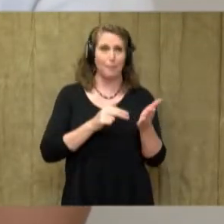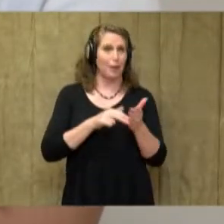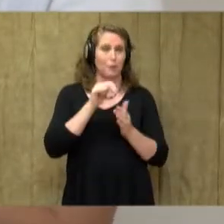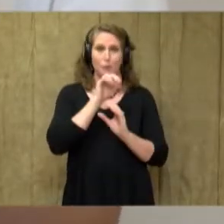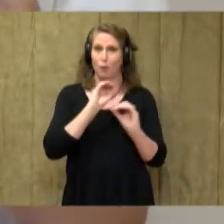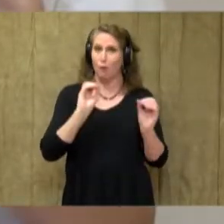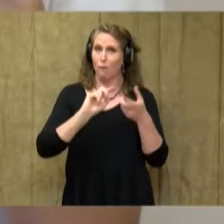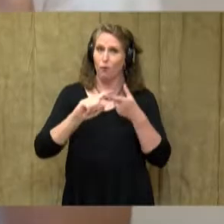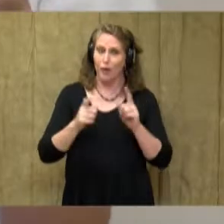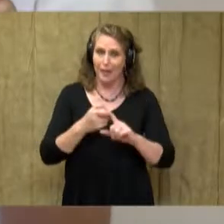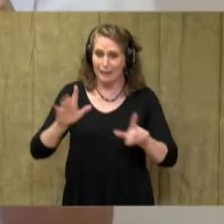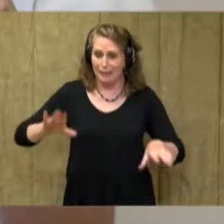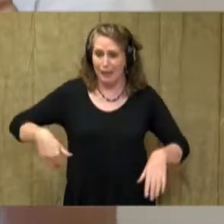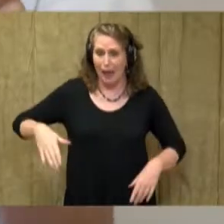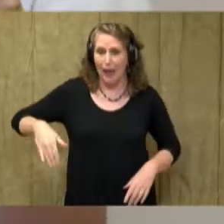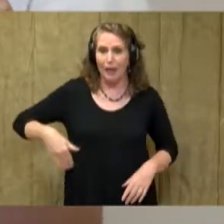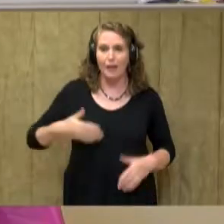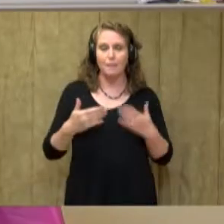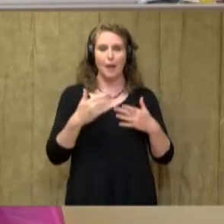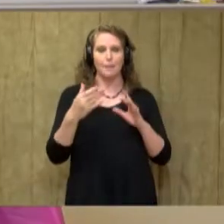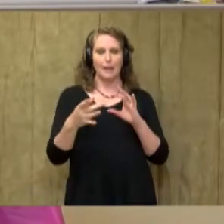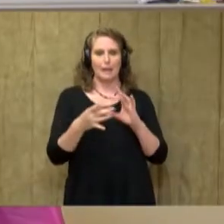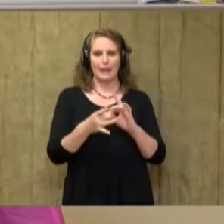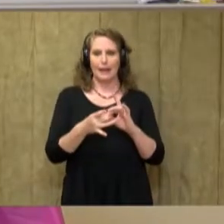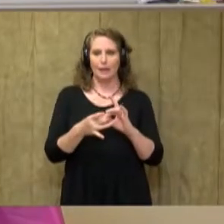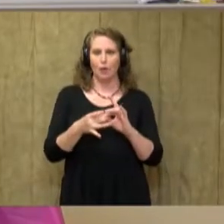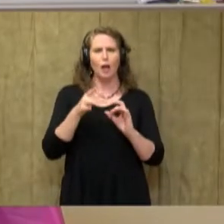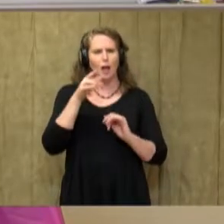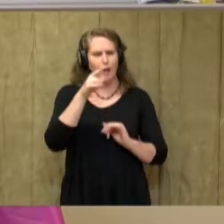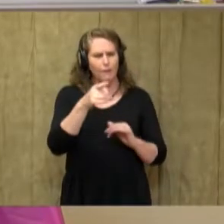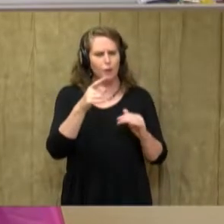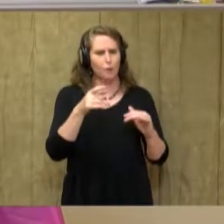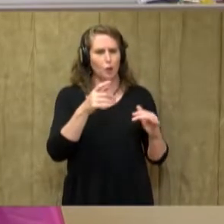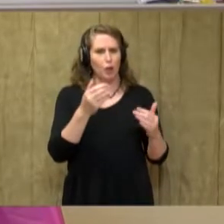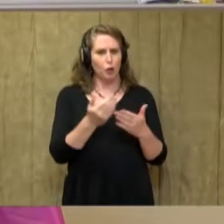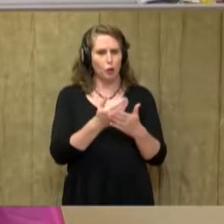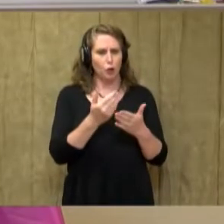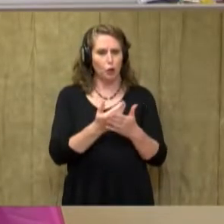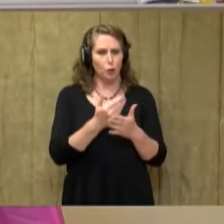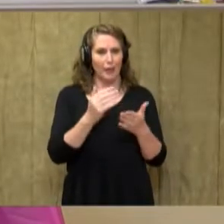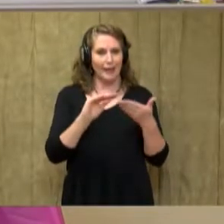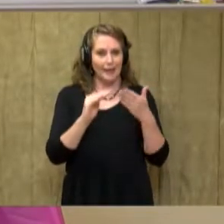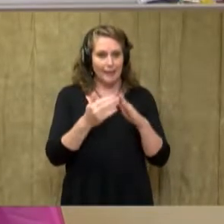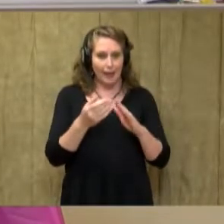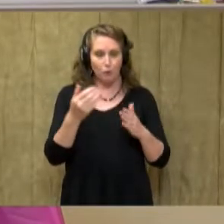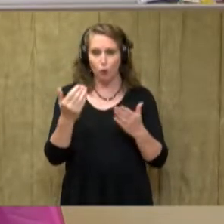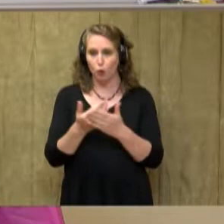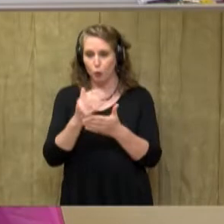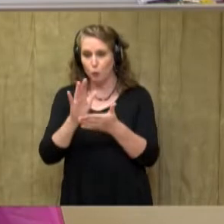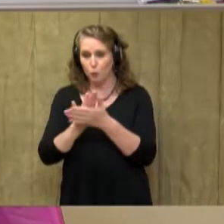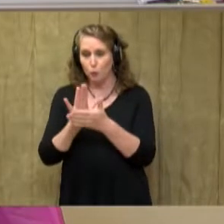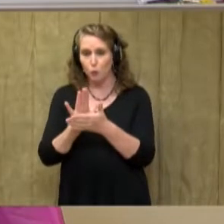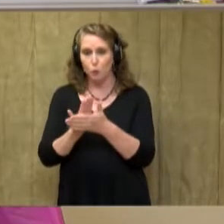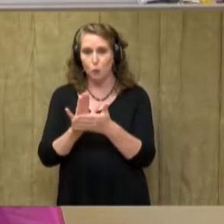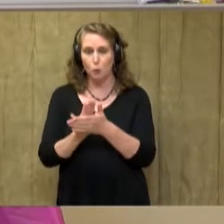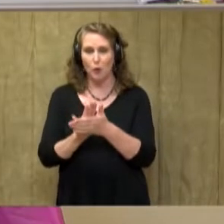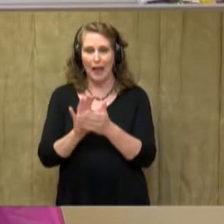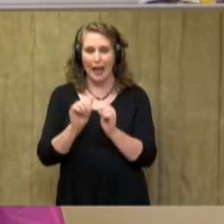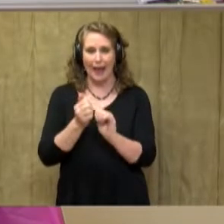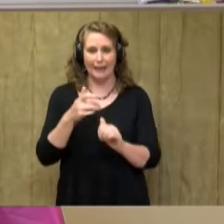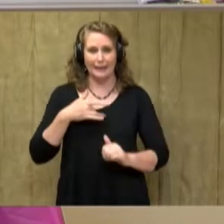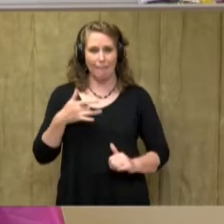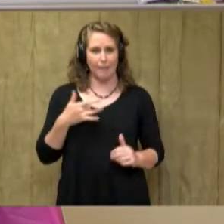yet. So maybe some of you are making a connection. Have you ever been new in a town or at school? How does that